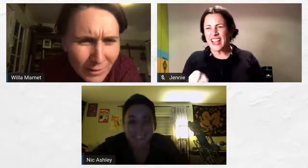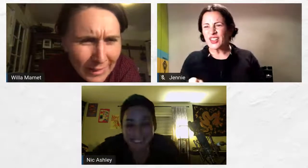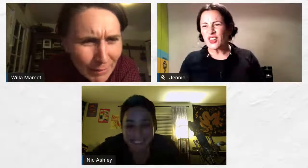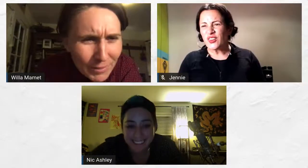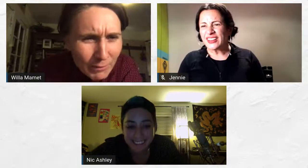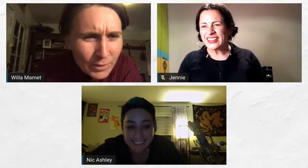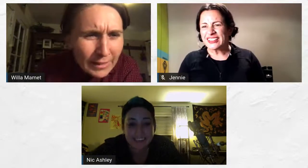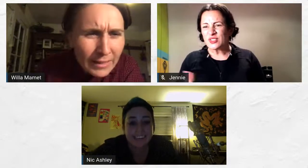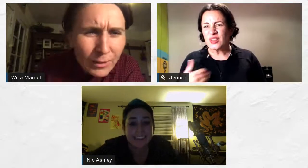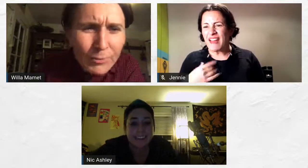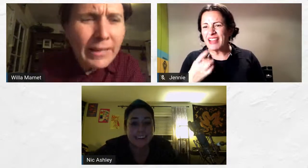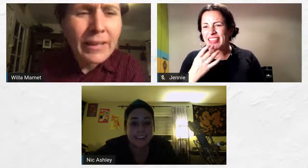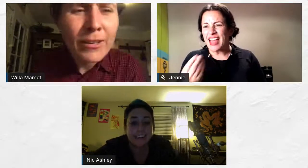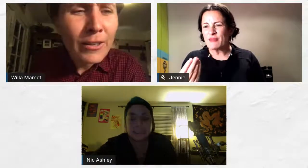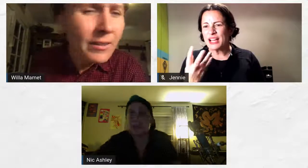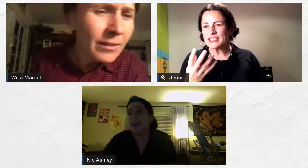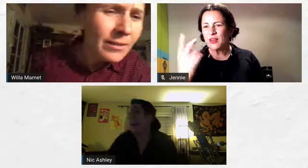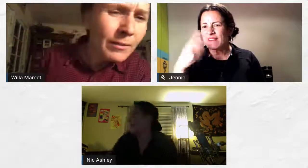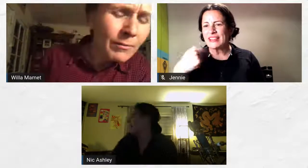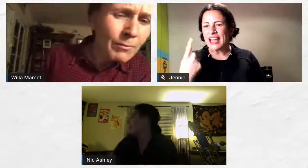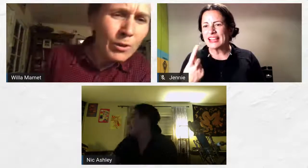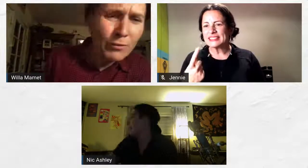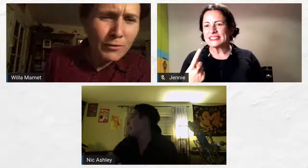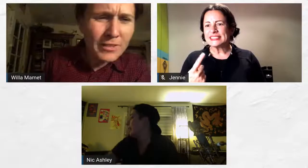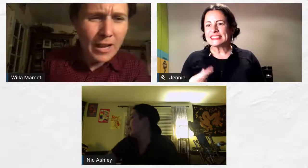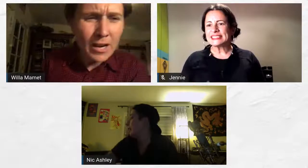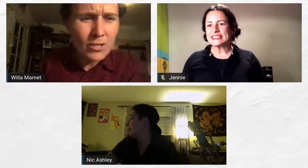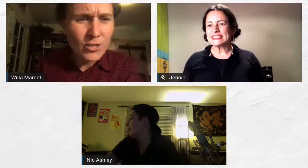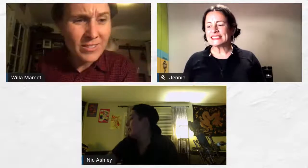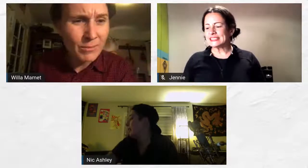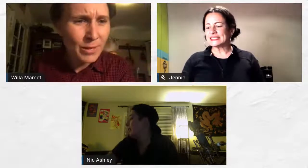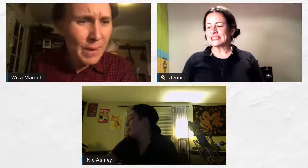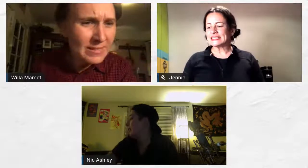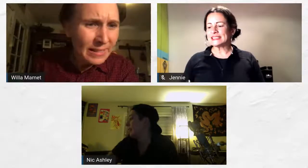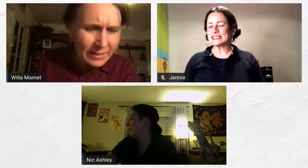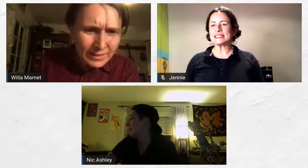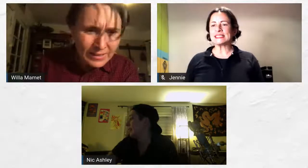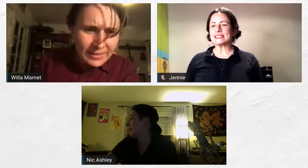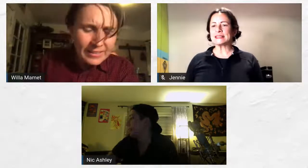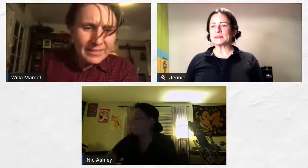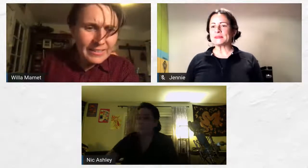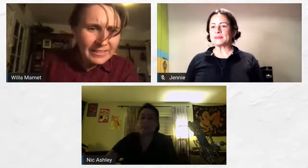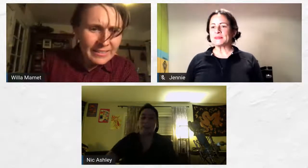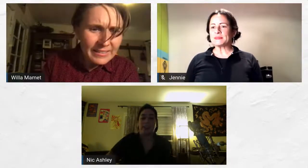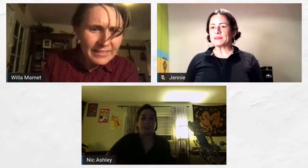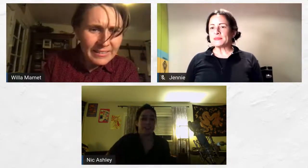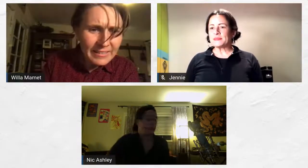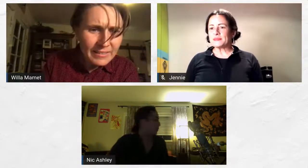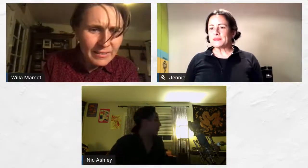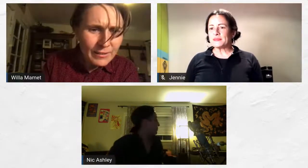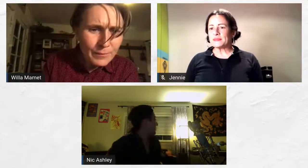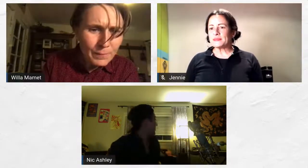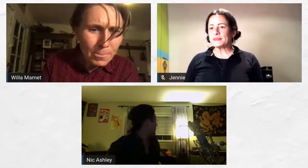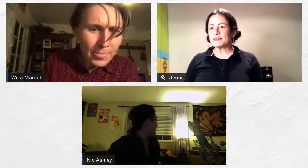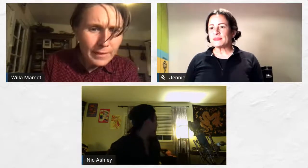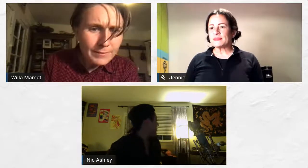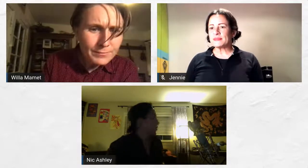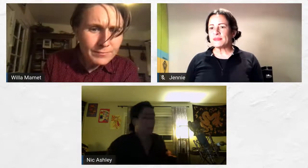Do you have a lamp that would like illuminate your beautiful visage in some capacity? In this